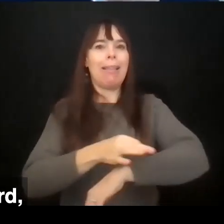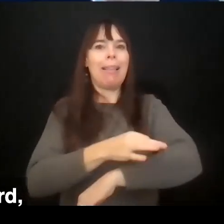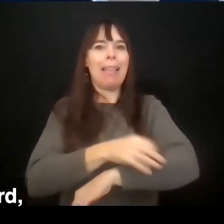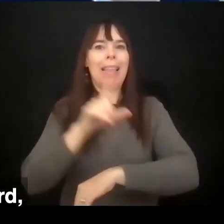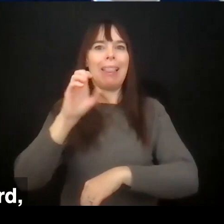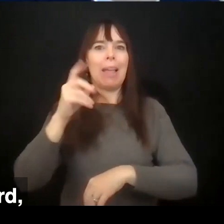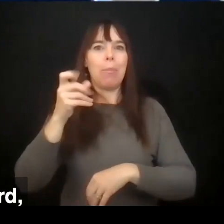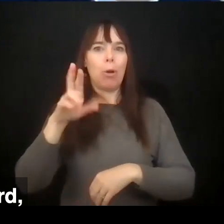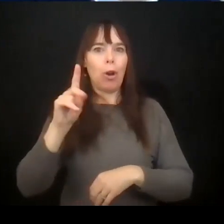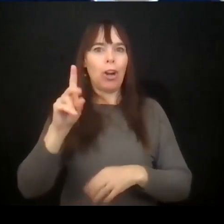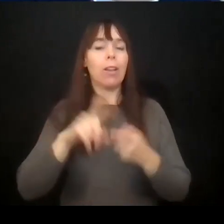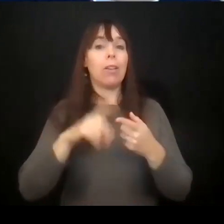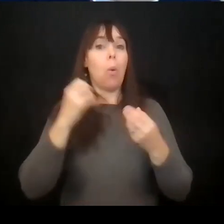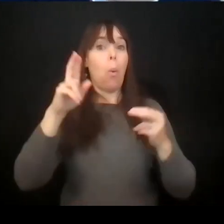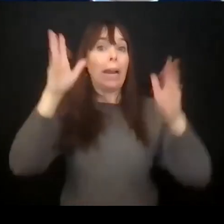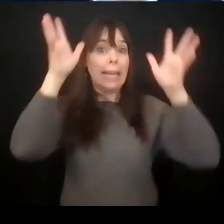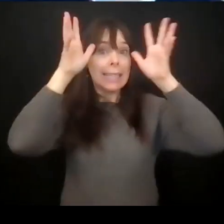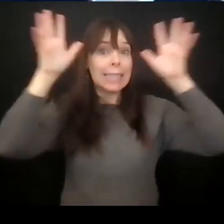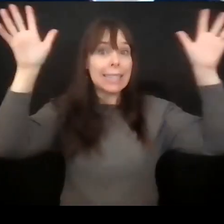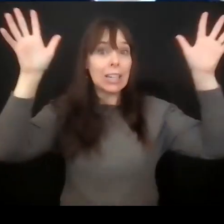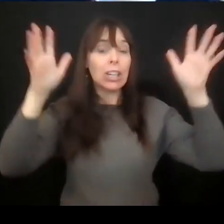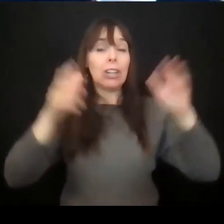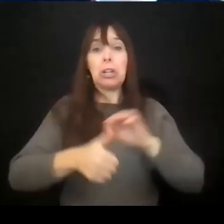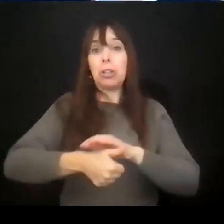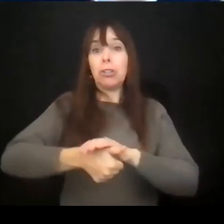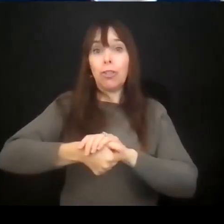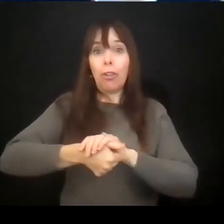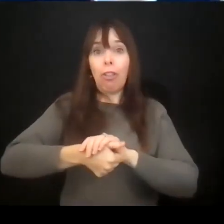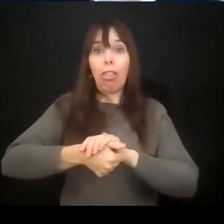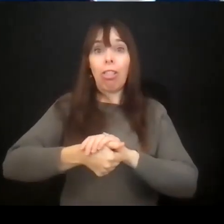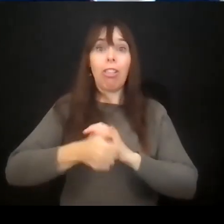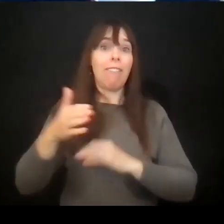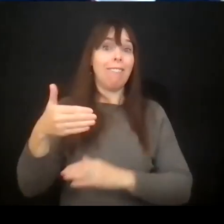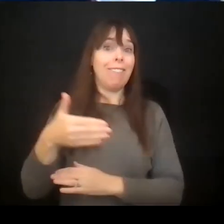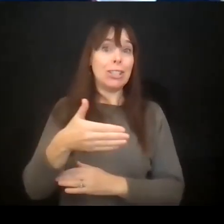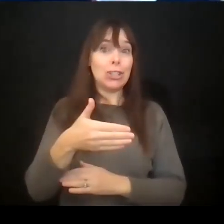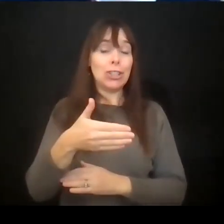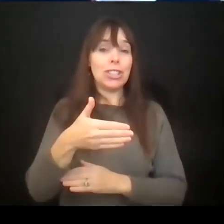this deer, or turtle, or fish.